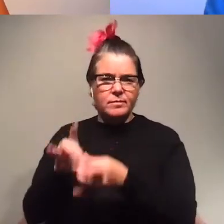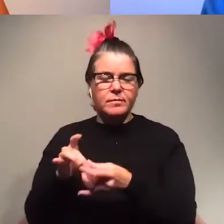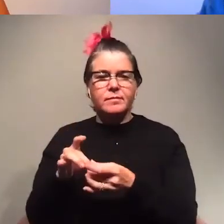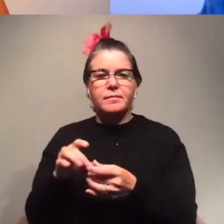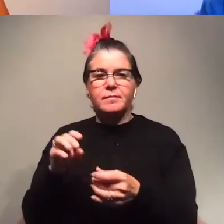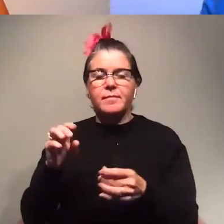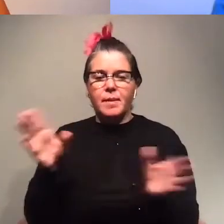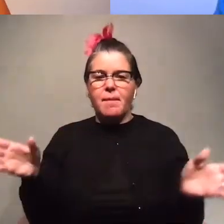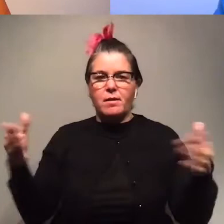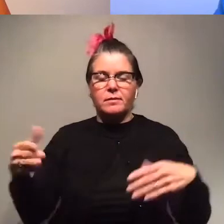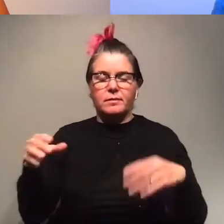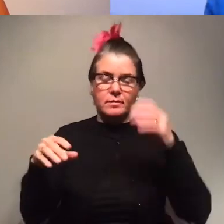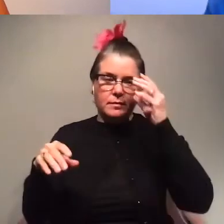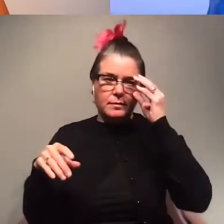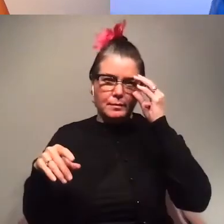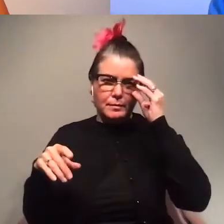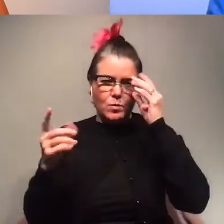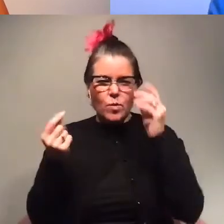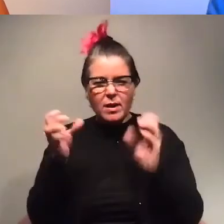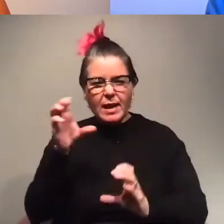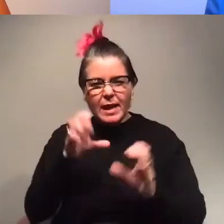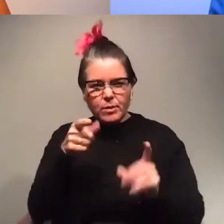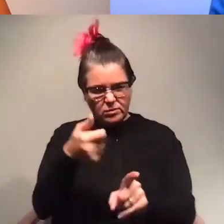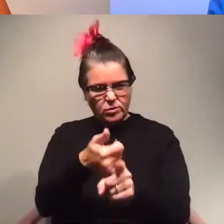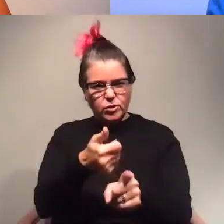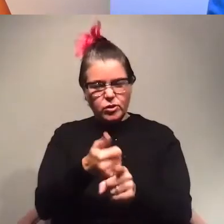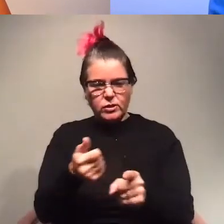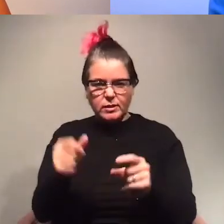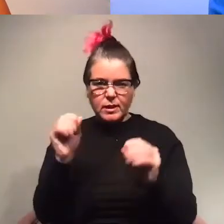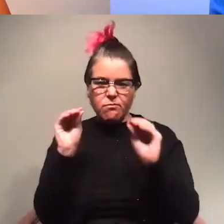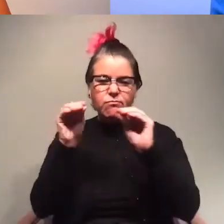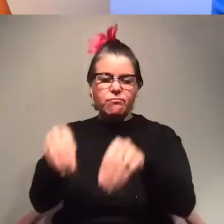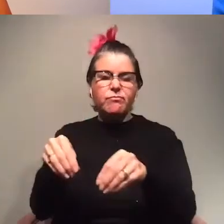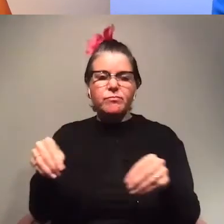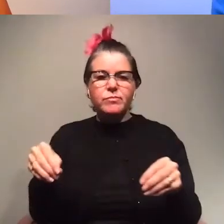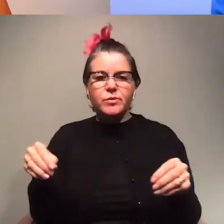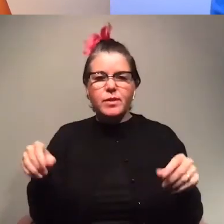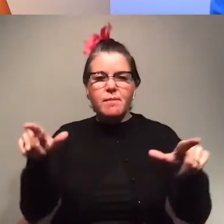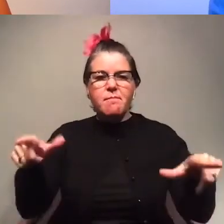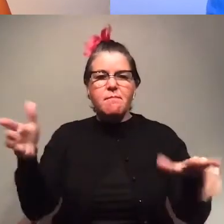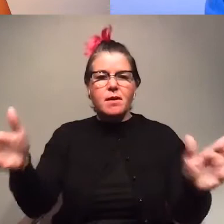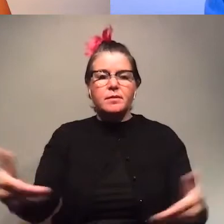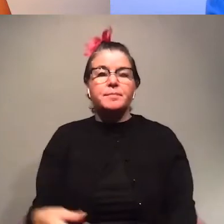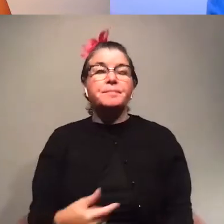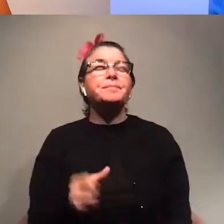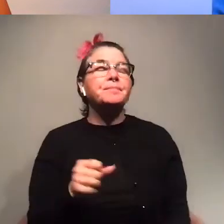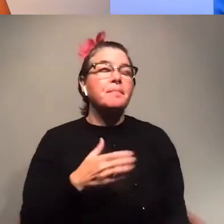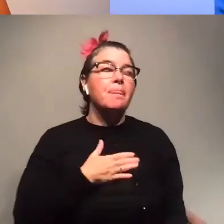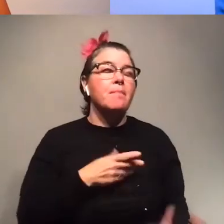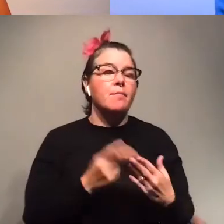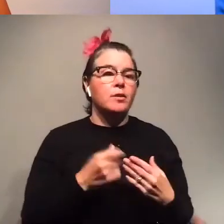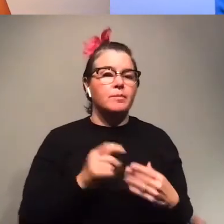Mesocosm boxes. What kind of chemicals have you added to the box? Yeah, so my project, that's actually my